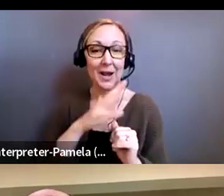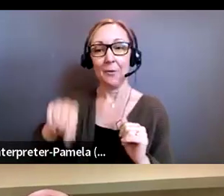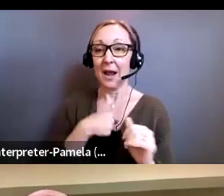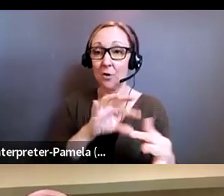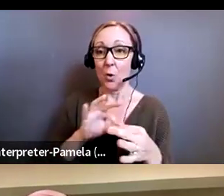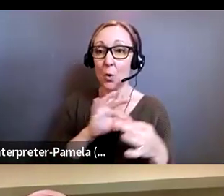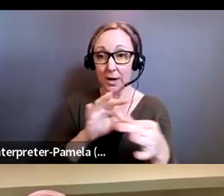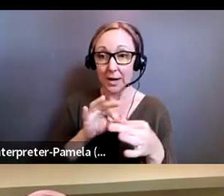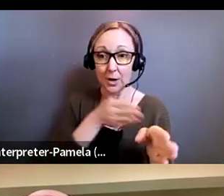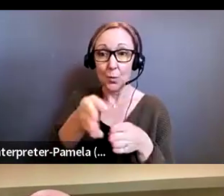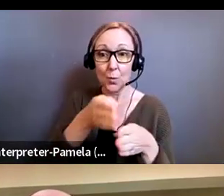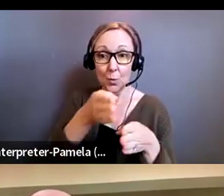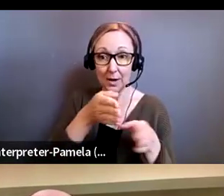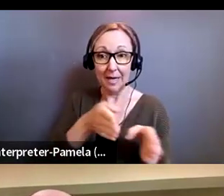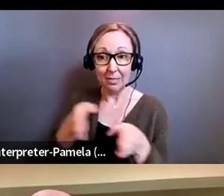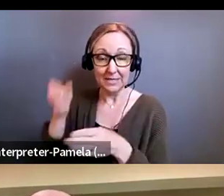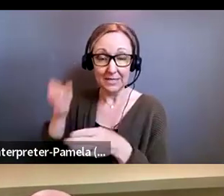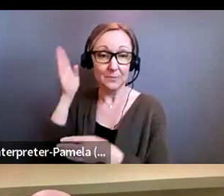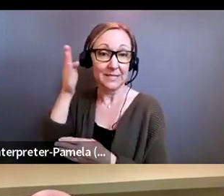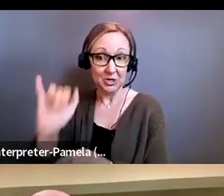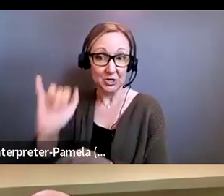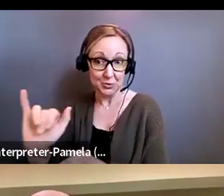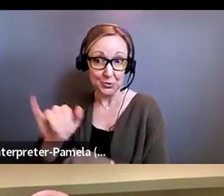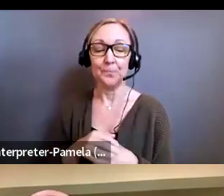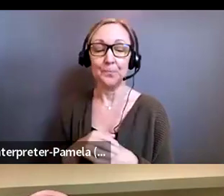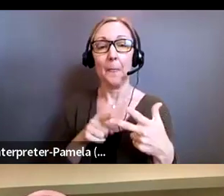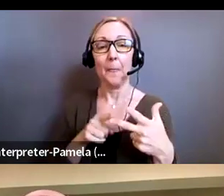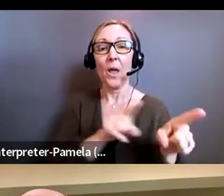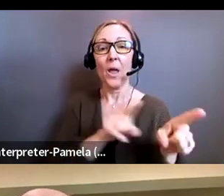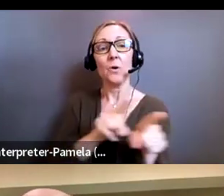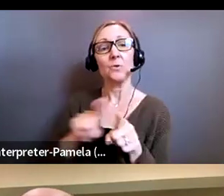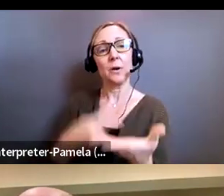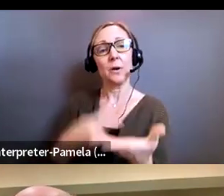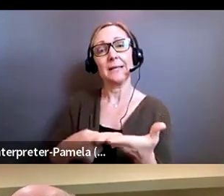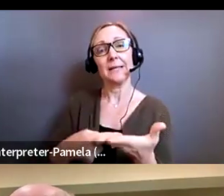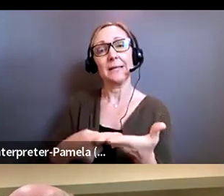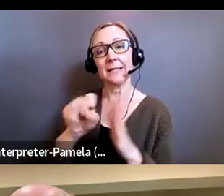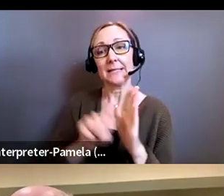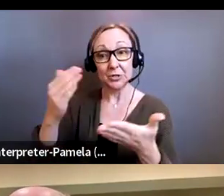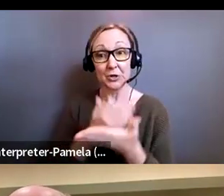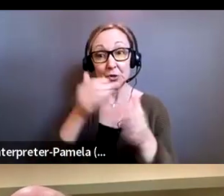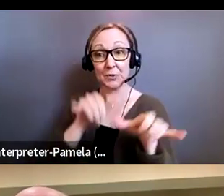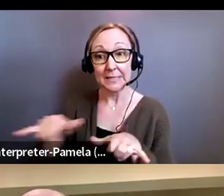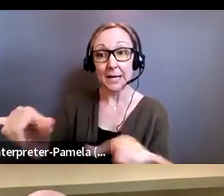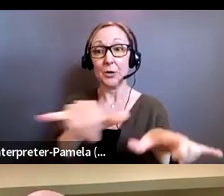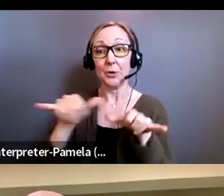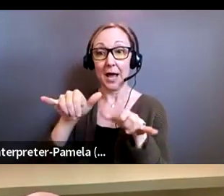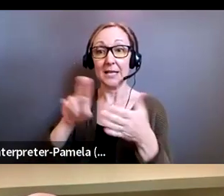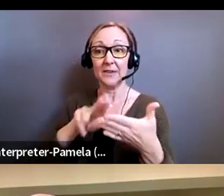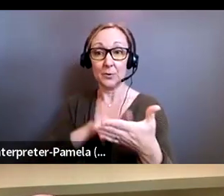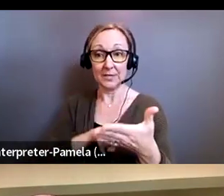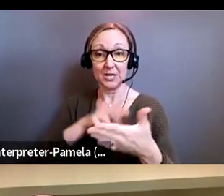pathways presentation spotlight. We are going to be talking about the state's new standardized